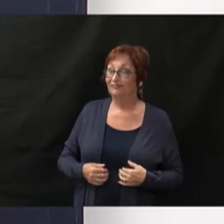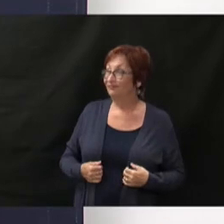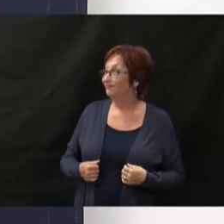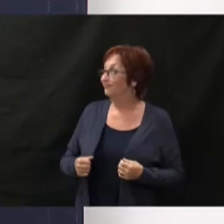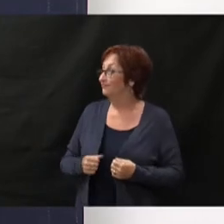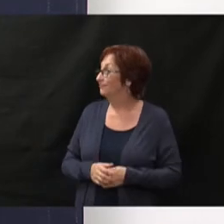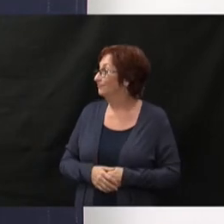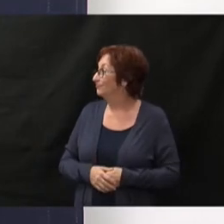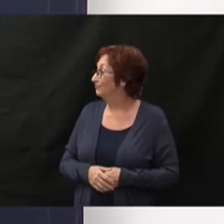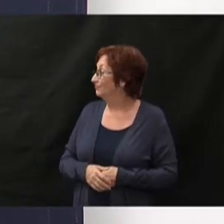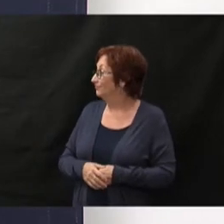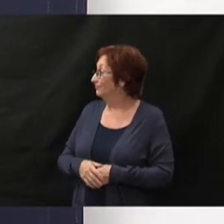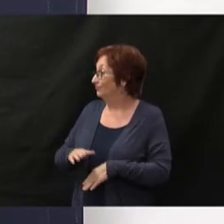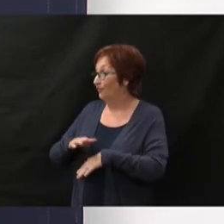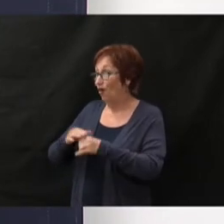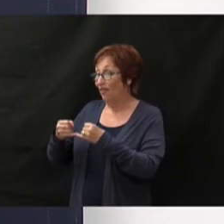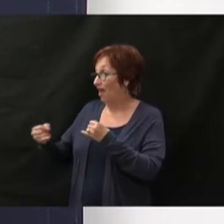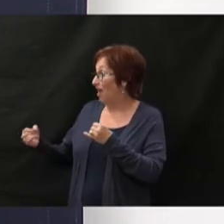Anything online?